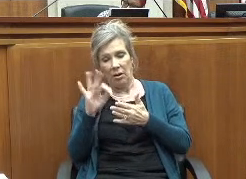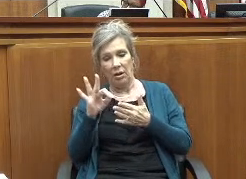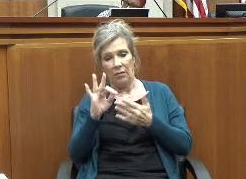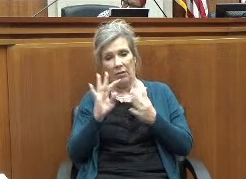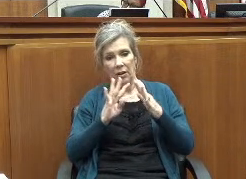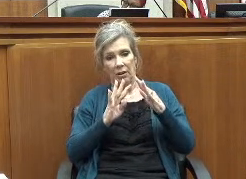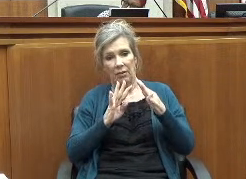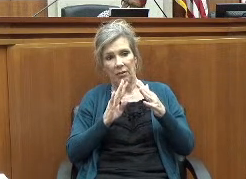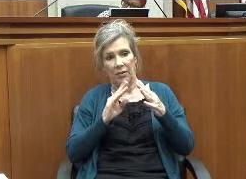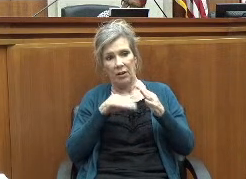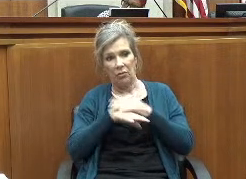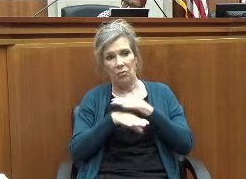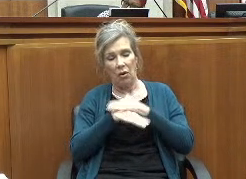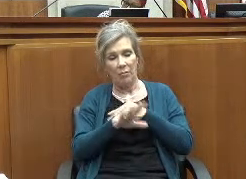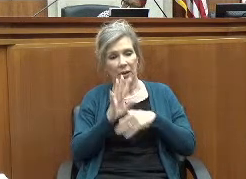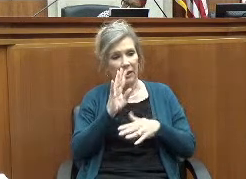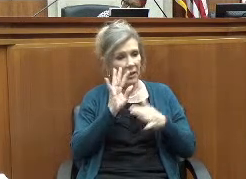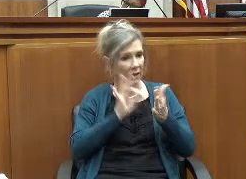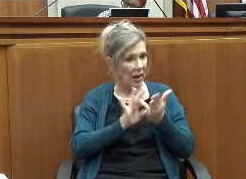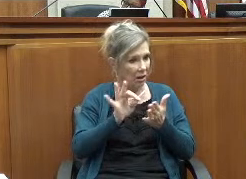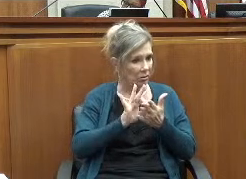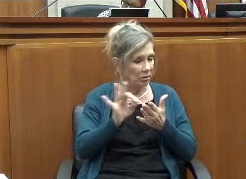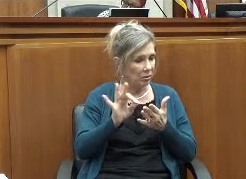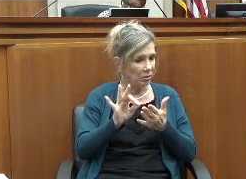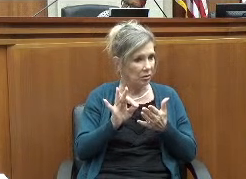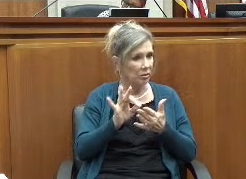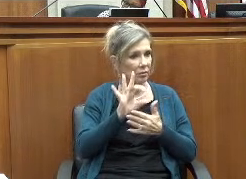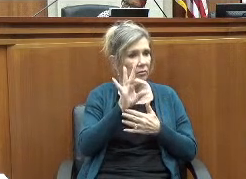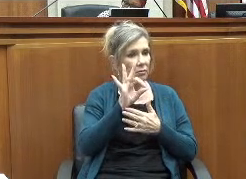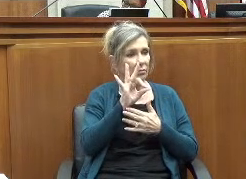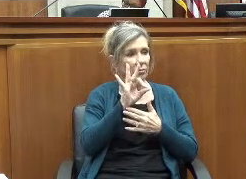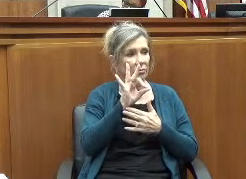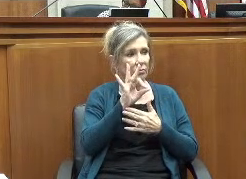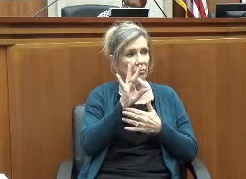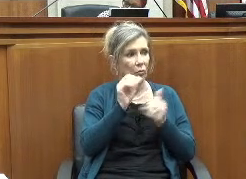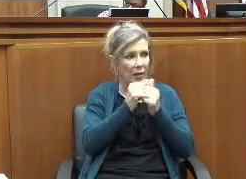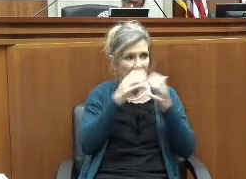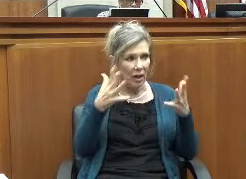and February 1st without legislative action?